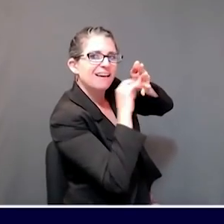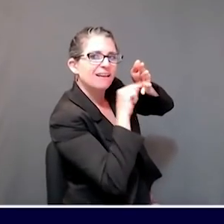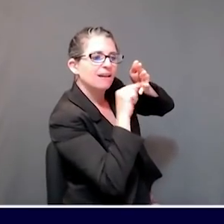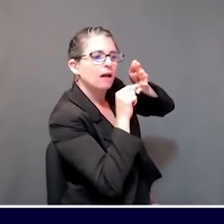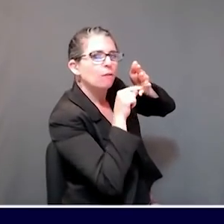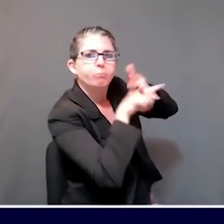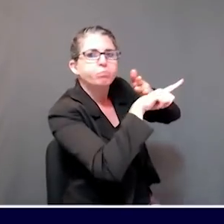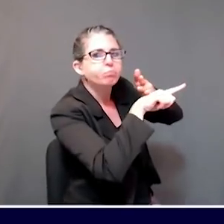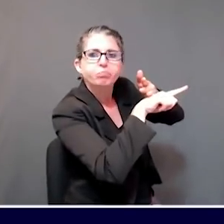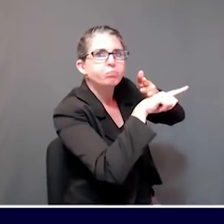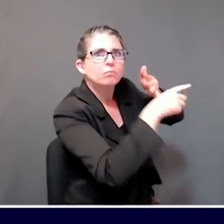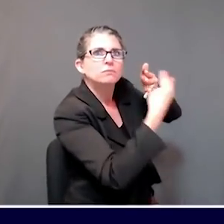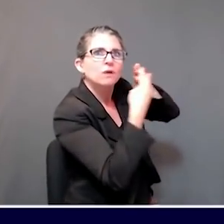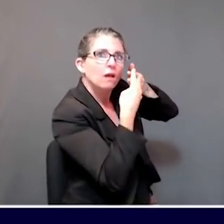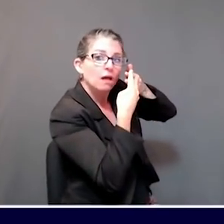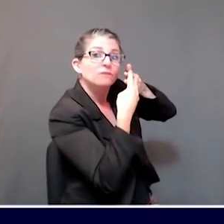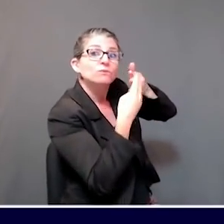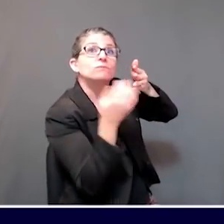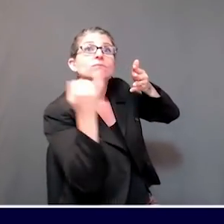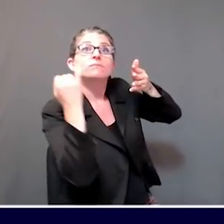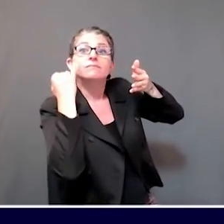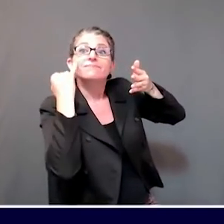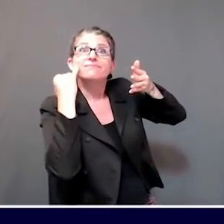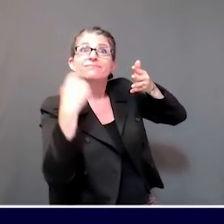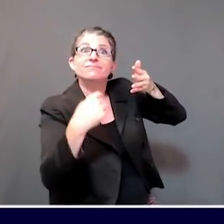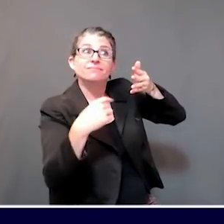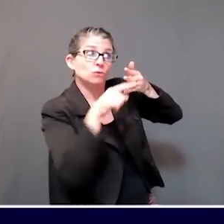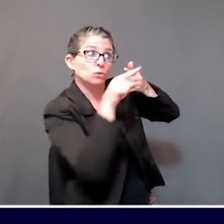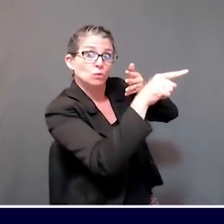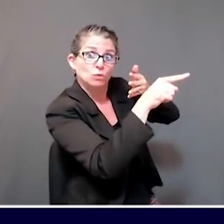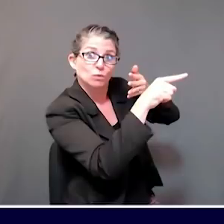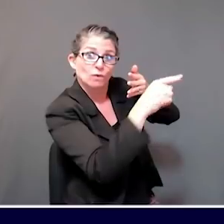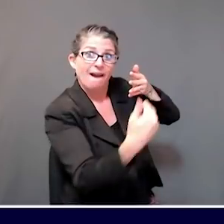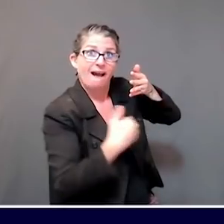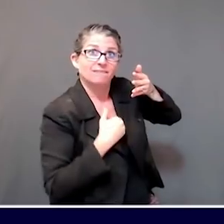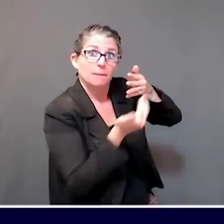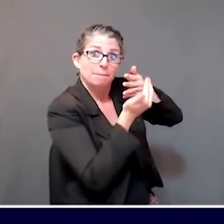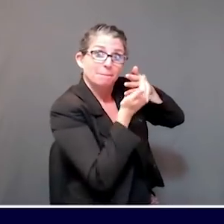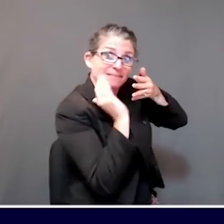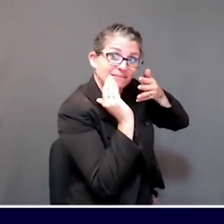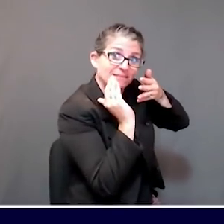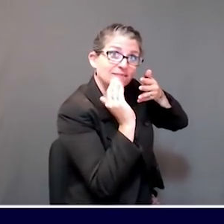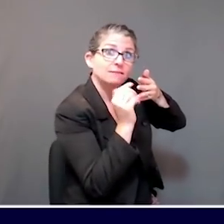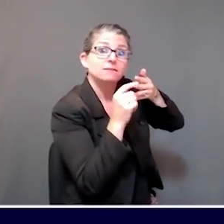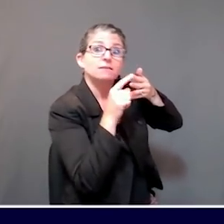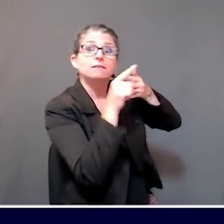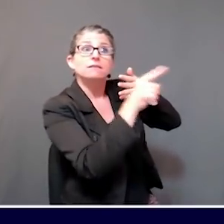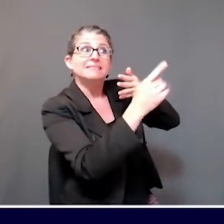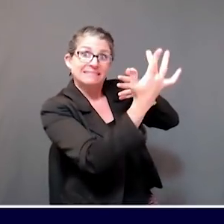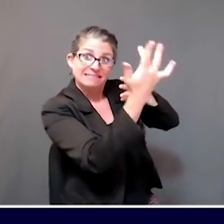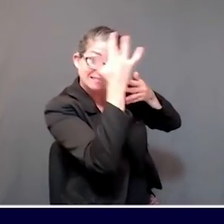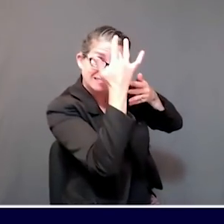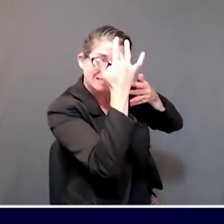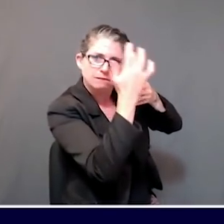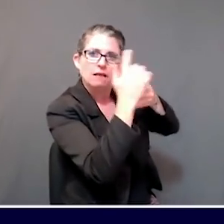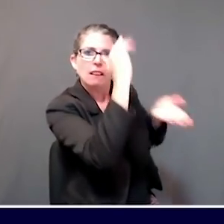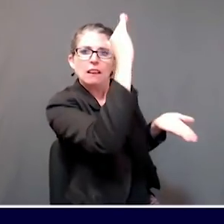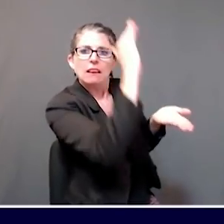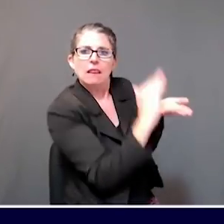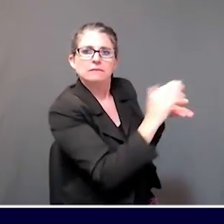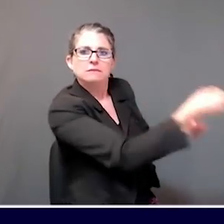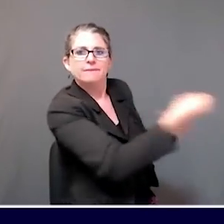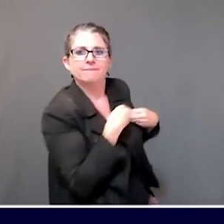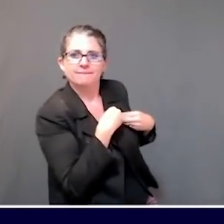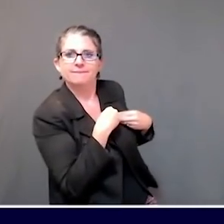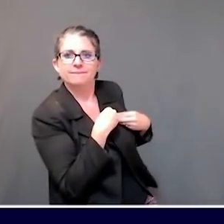protect other people from getting COVID-19 if you got it. There's also some very preliminary emerging